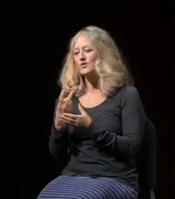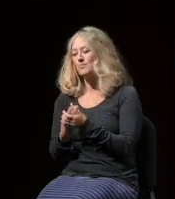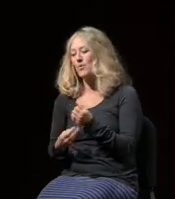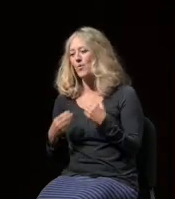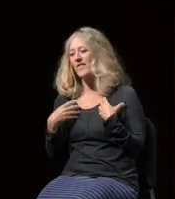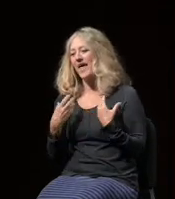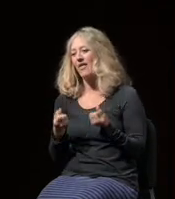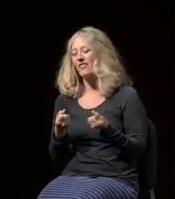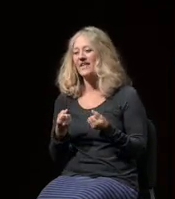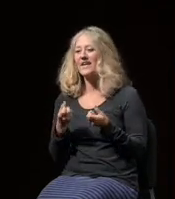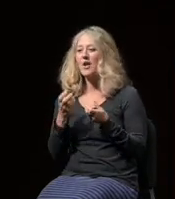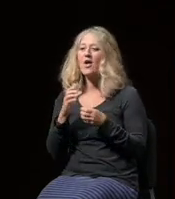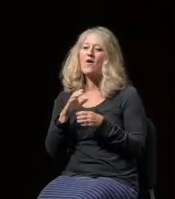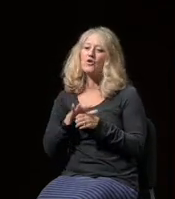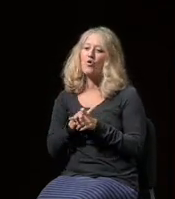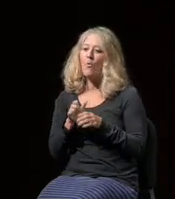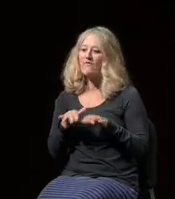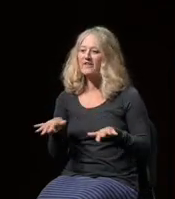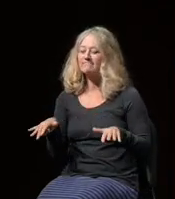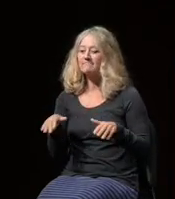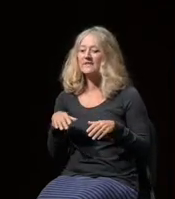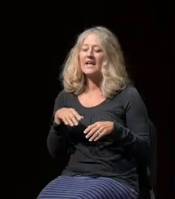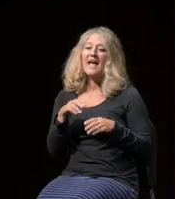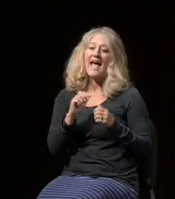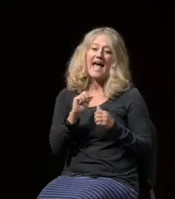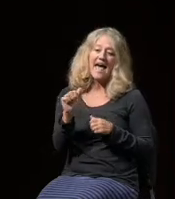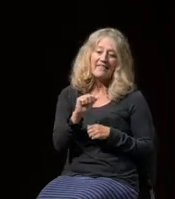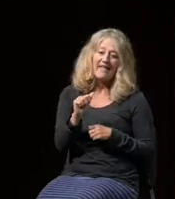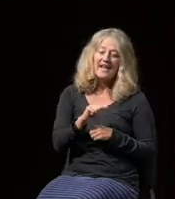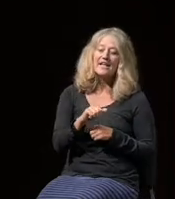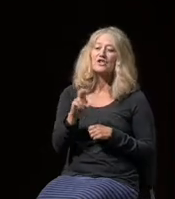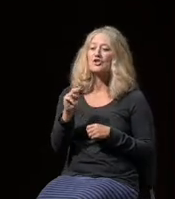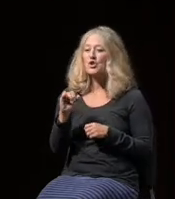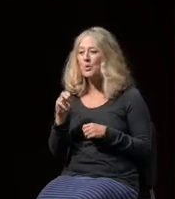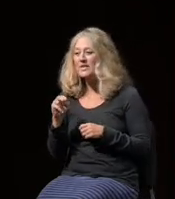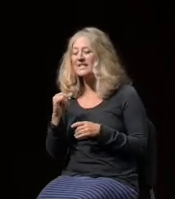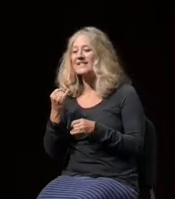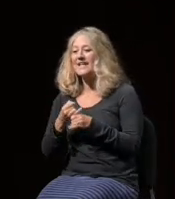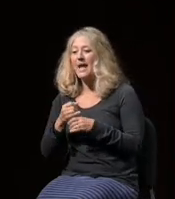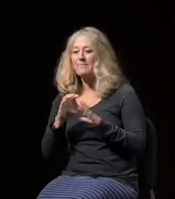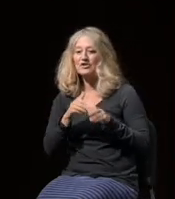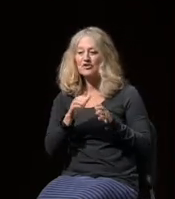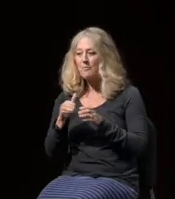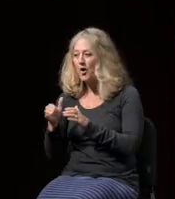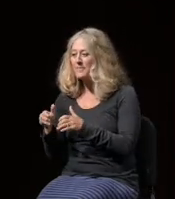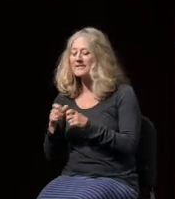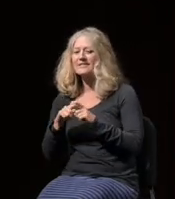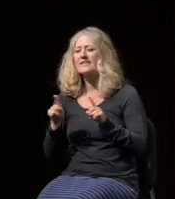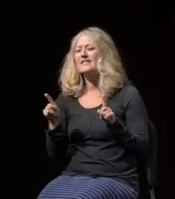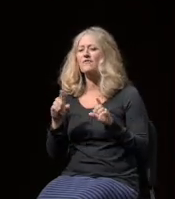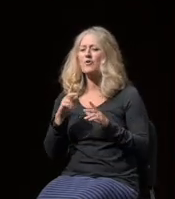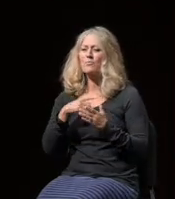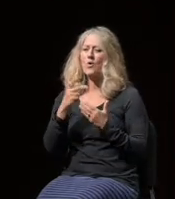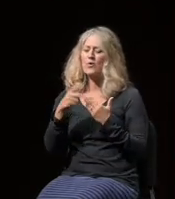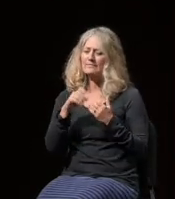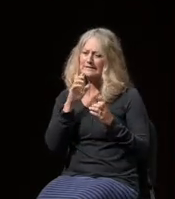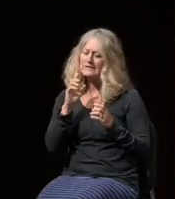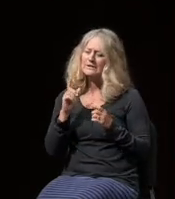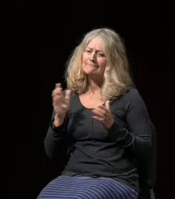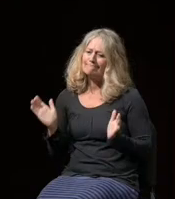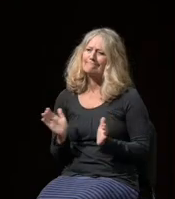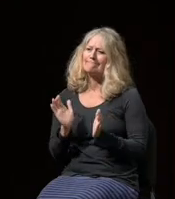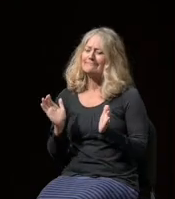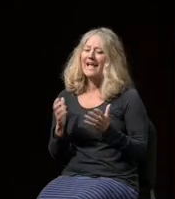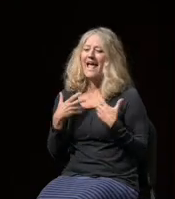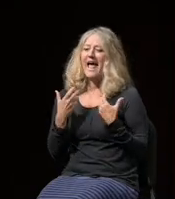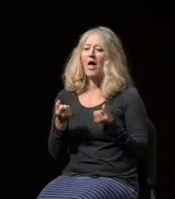From athletics to unions, to campus departments, Nicole has worked with numerous programs to ensure the health and well-being